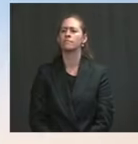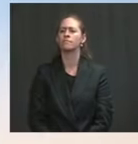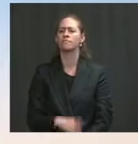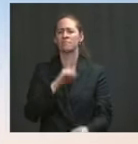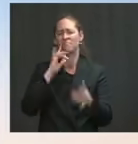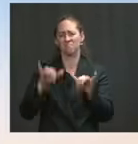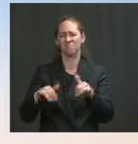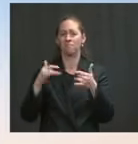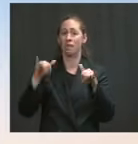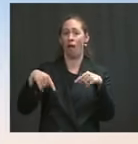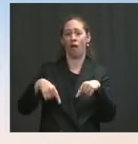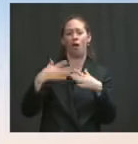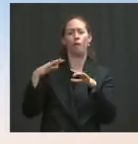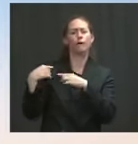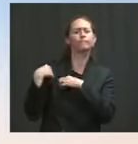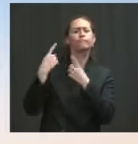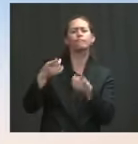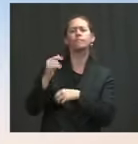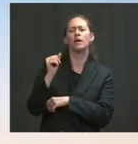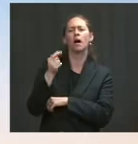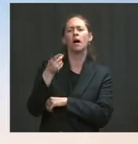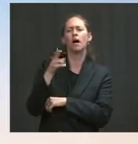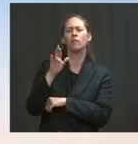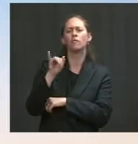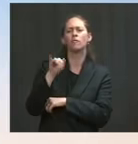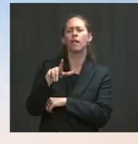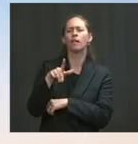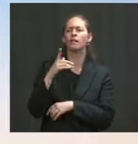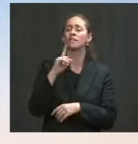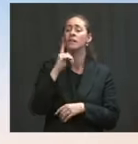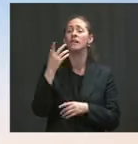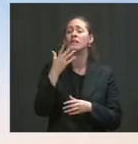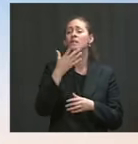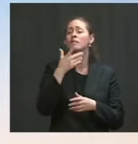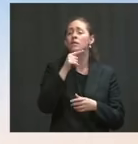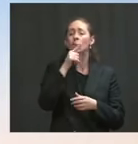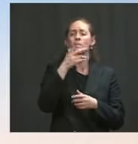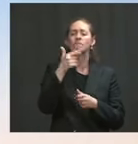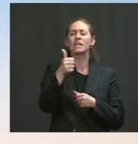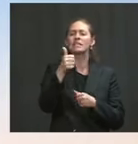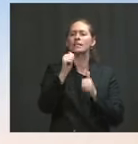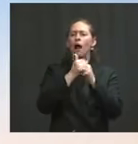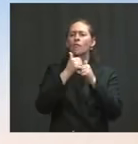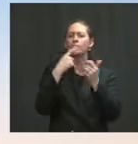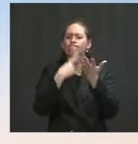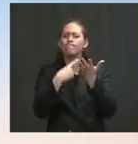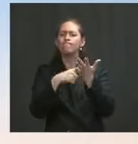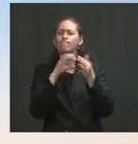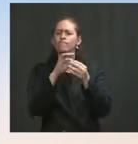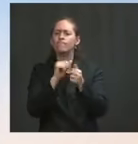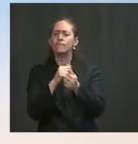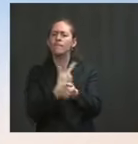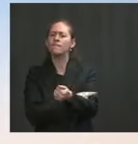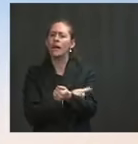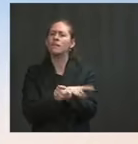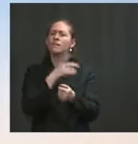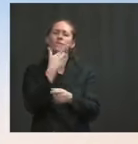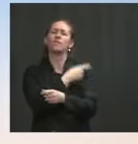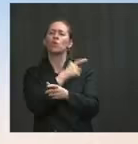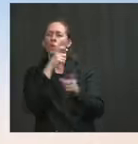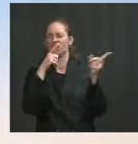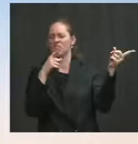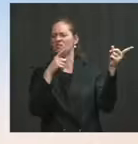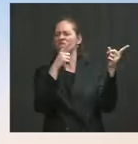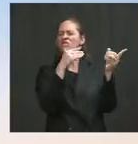people to talk about vaccinations are local trusted messengers, doctors, faith leaders, community leaders. Do you have something, April, you want to share with the